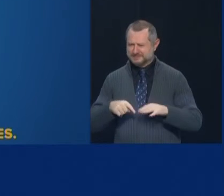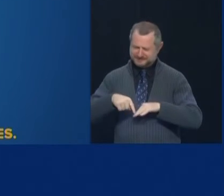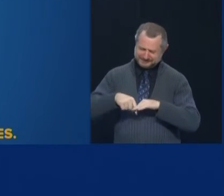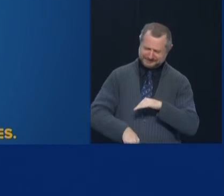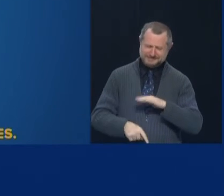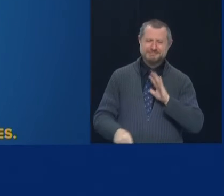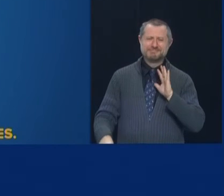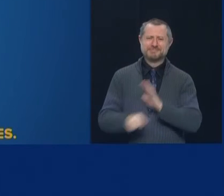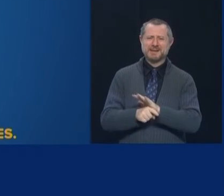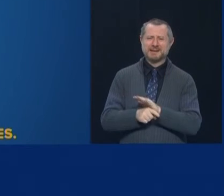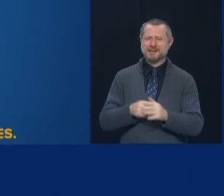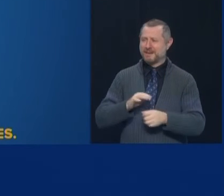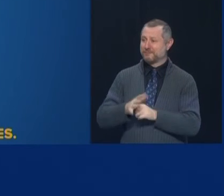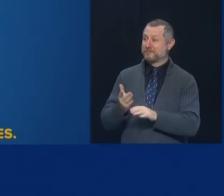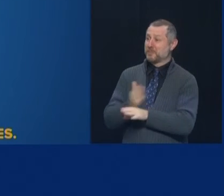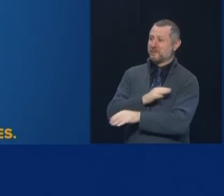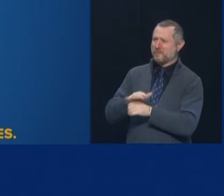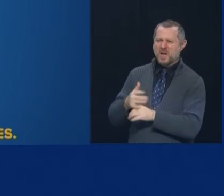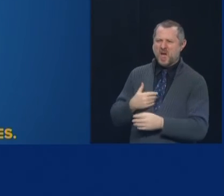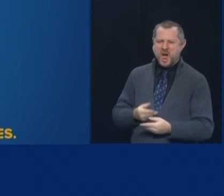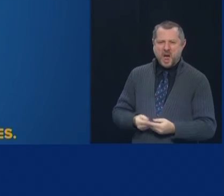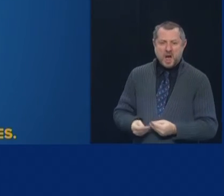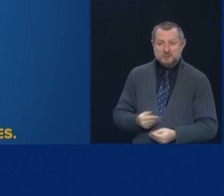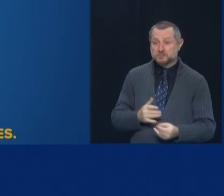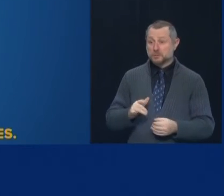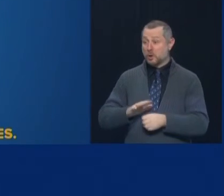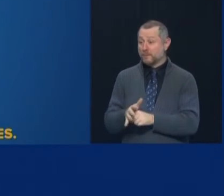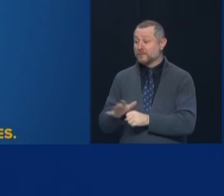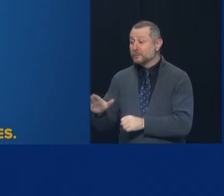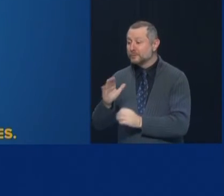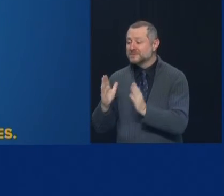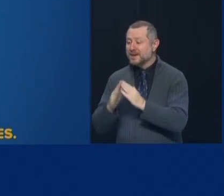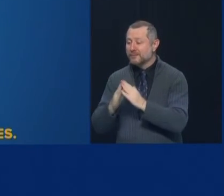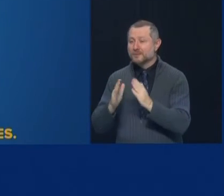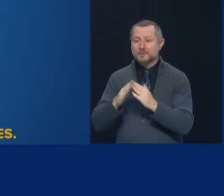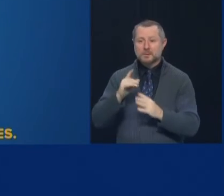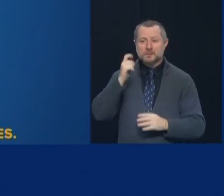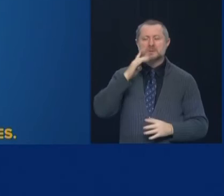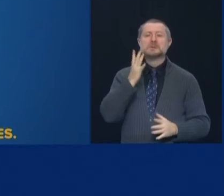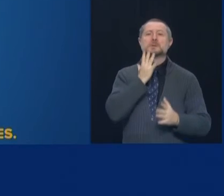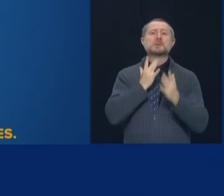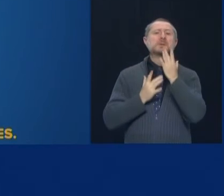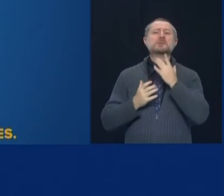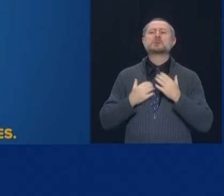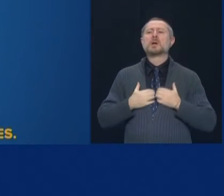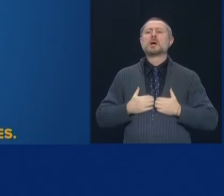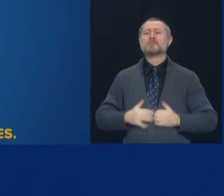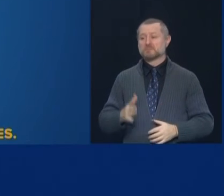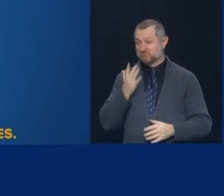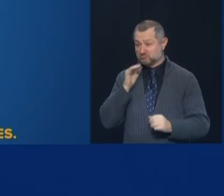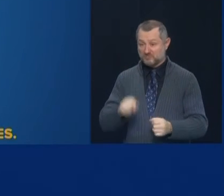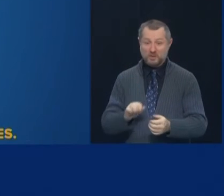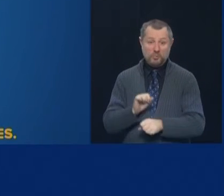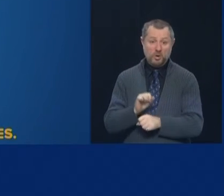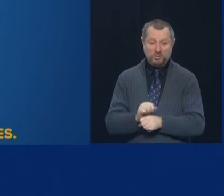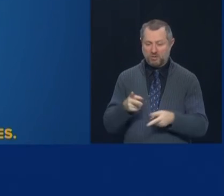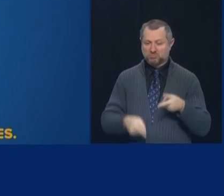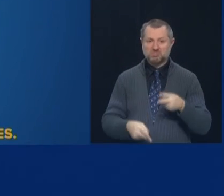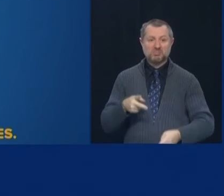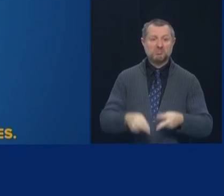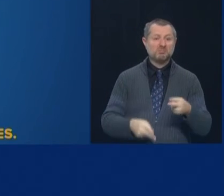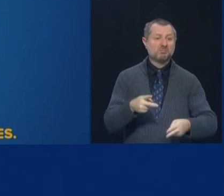You have local governments who are starving and may lay off essential workers. Those are the essential workers you need to do the vaccine program.